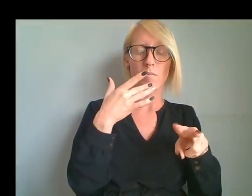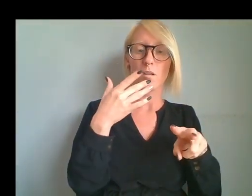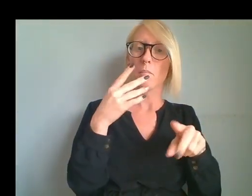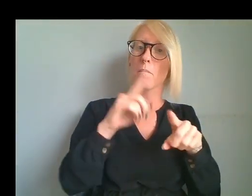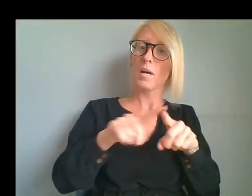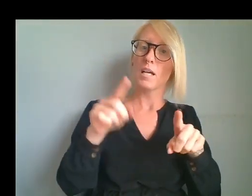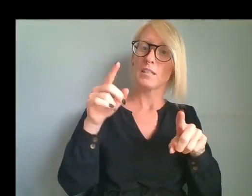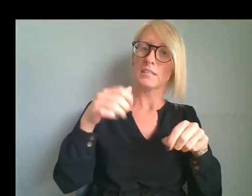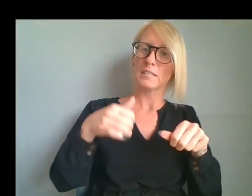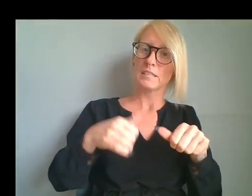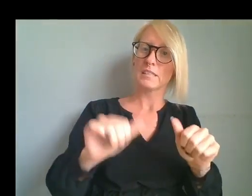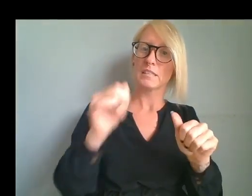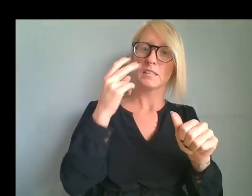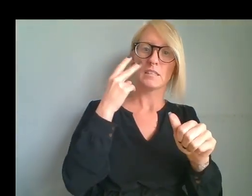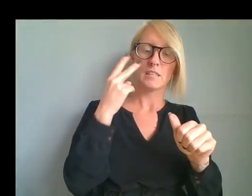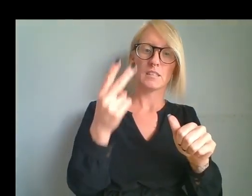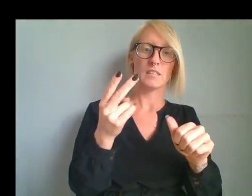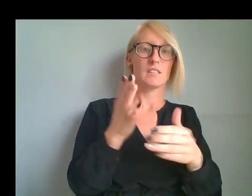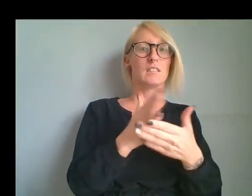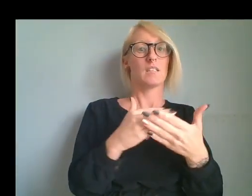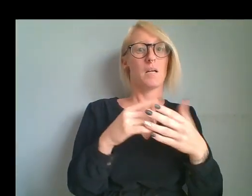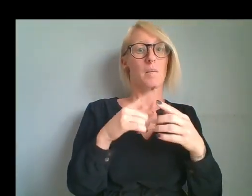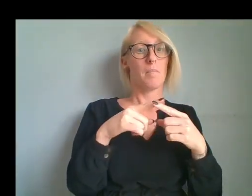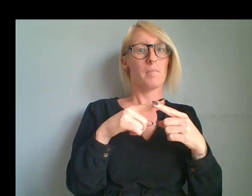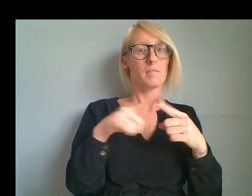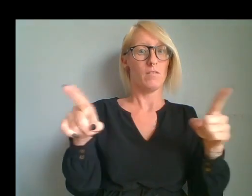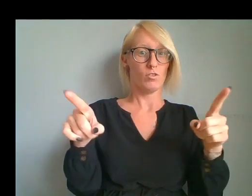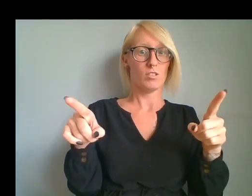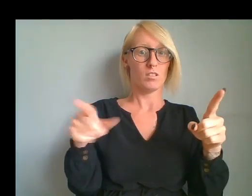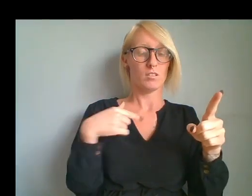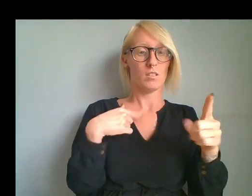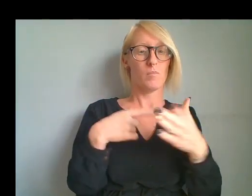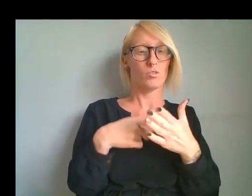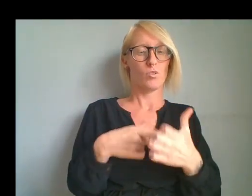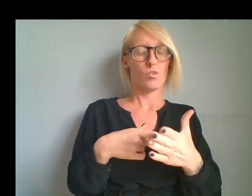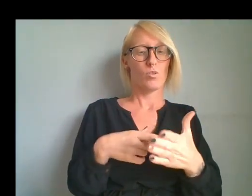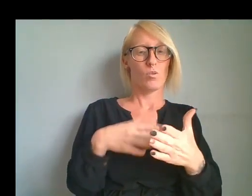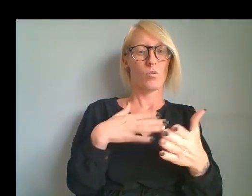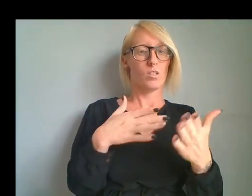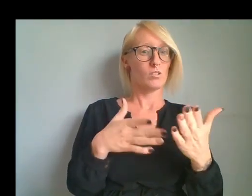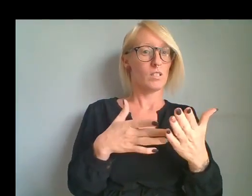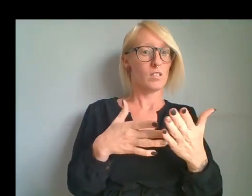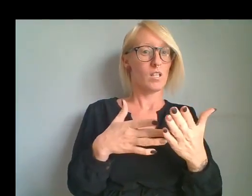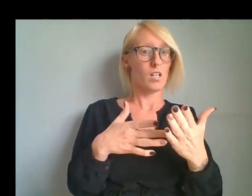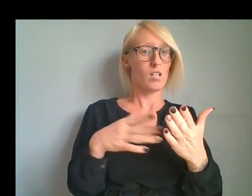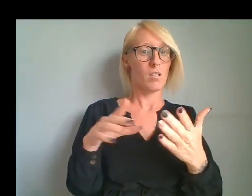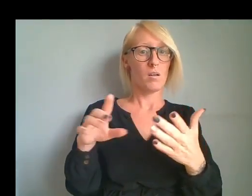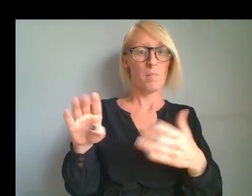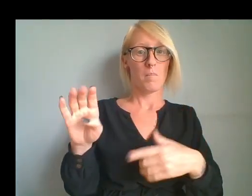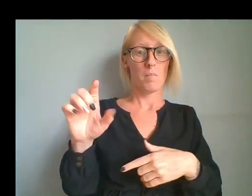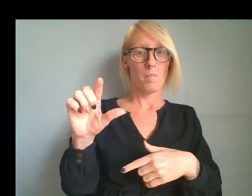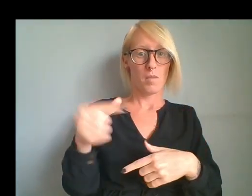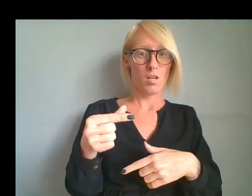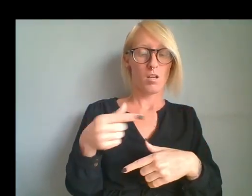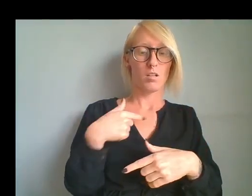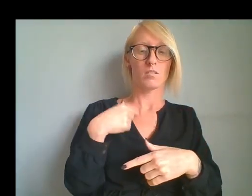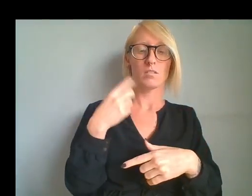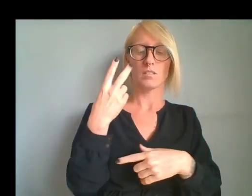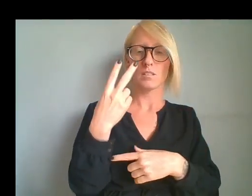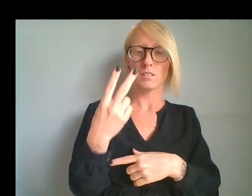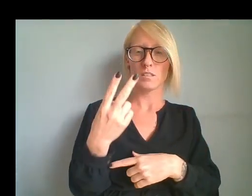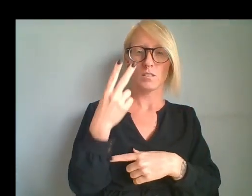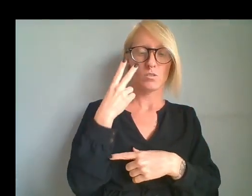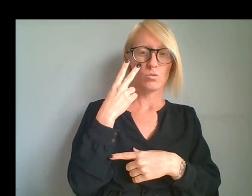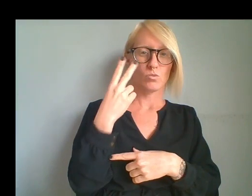And I'm showing you the Foundations blog, and I'm going to show you my technology blog, just so you can see two Blogger blogs